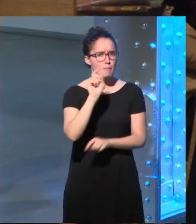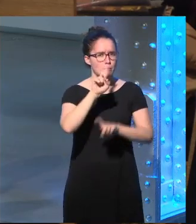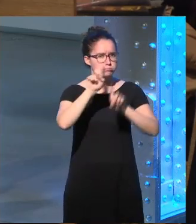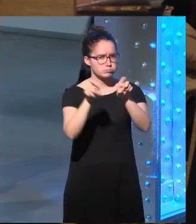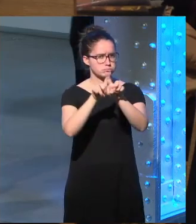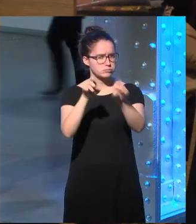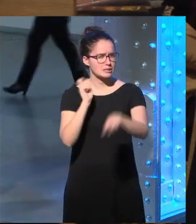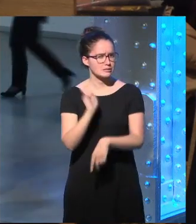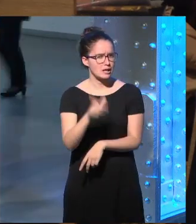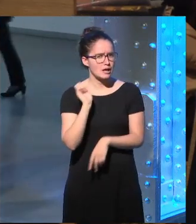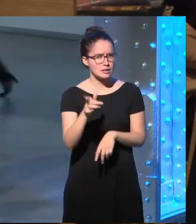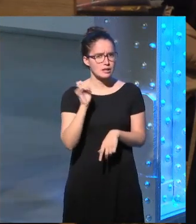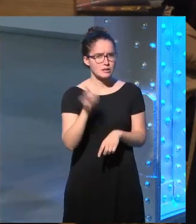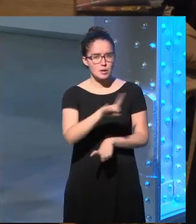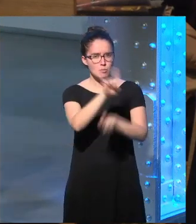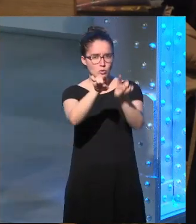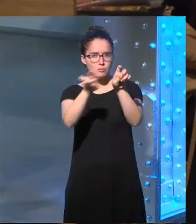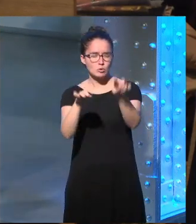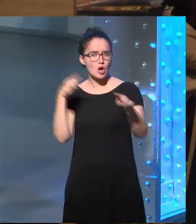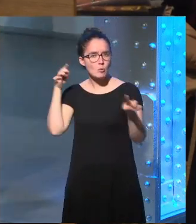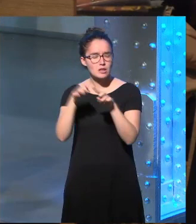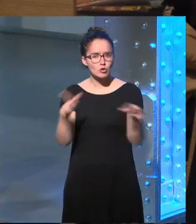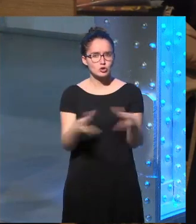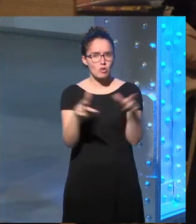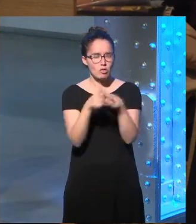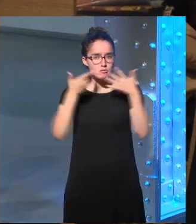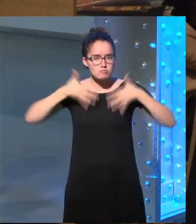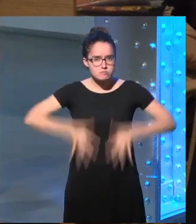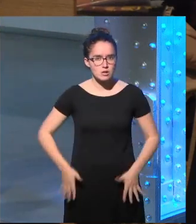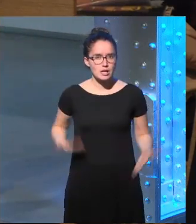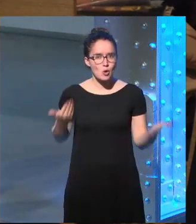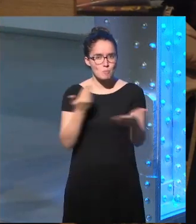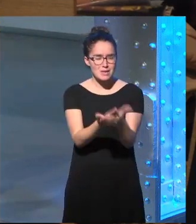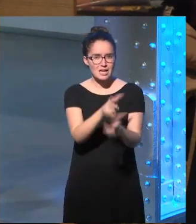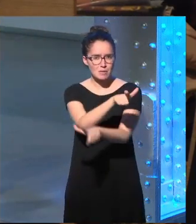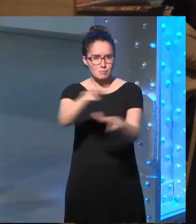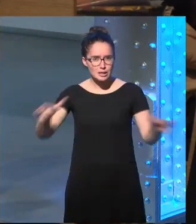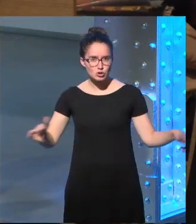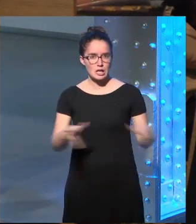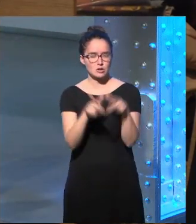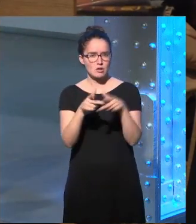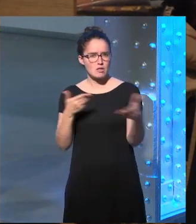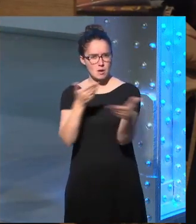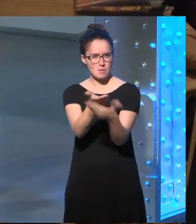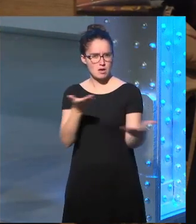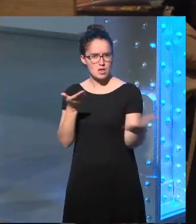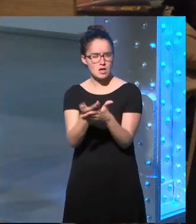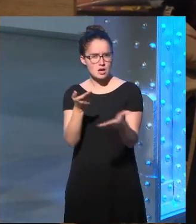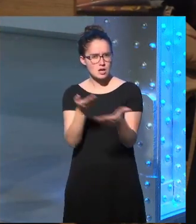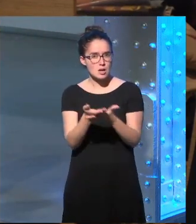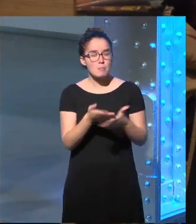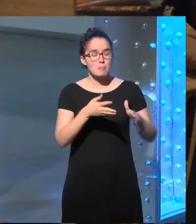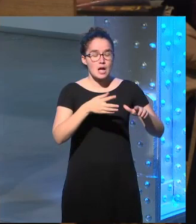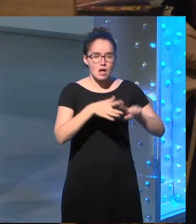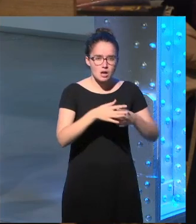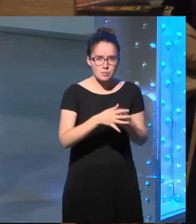need to be from the media all the time talking about this, so society really grasps it, and that it